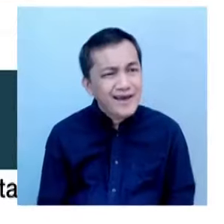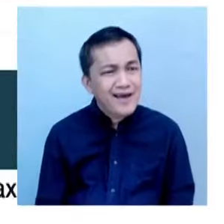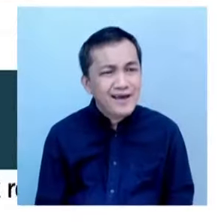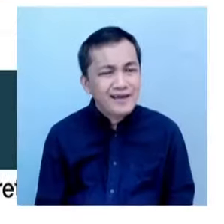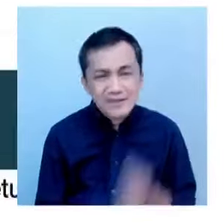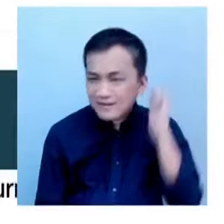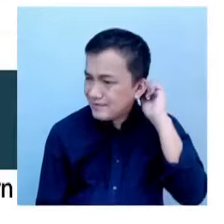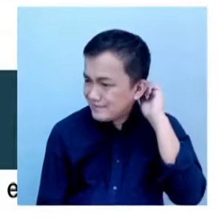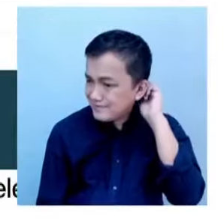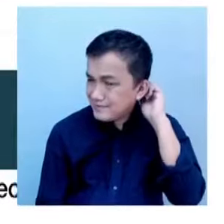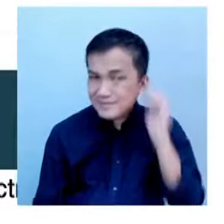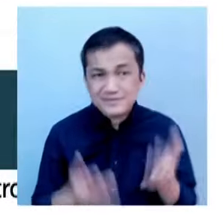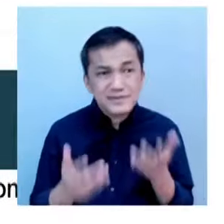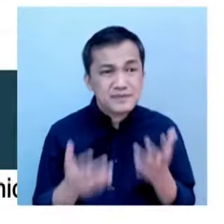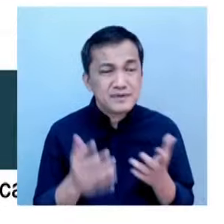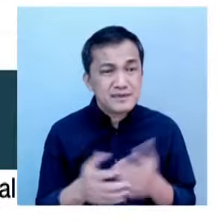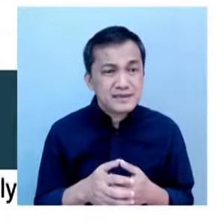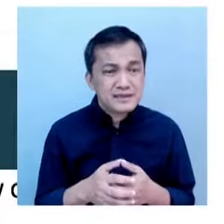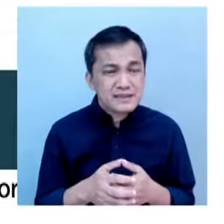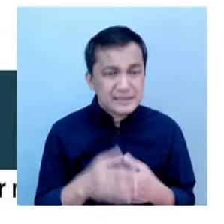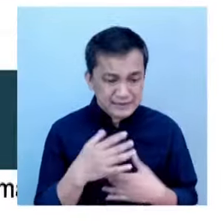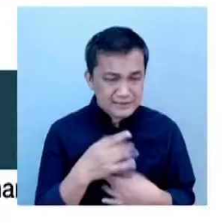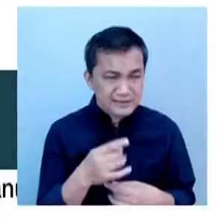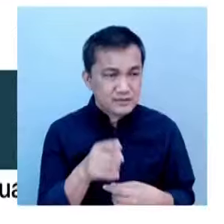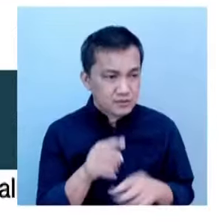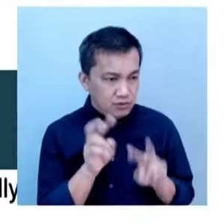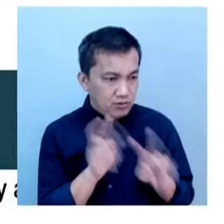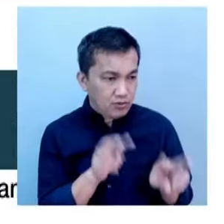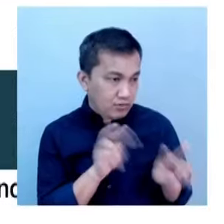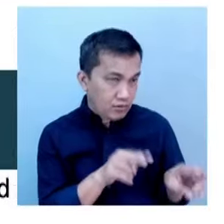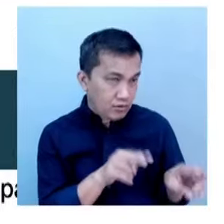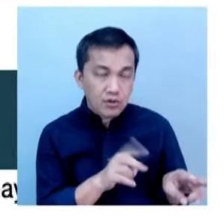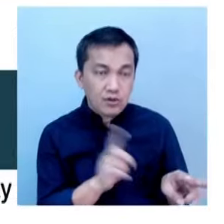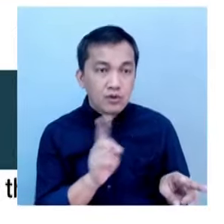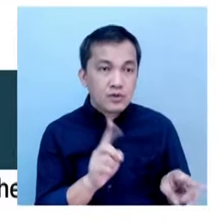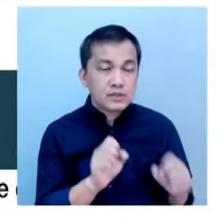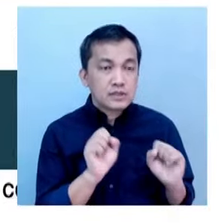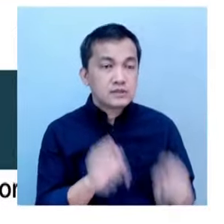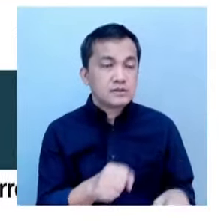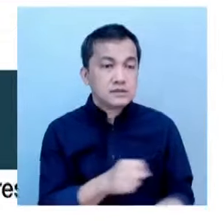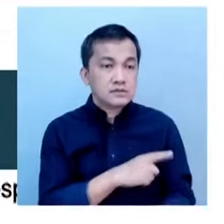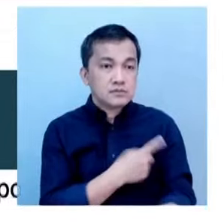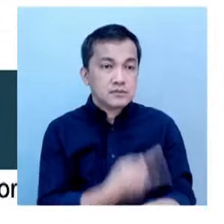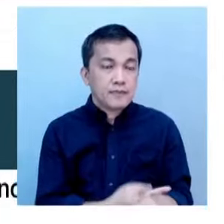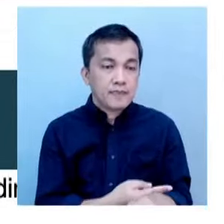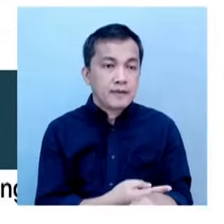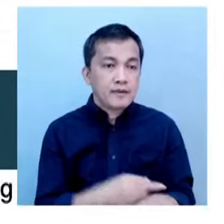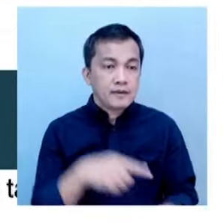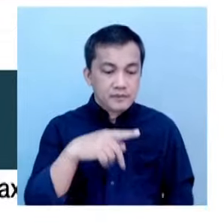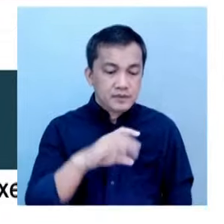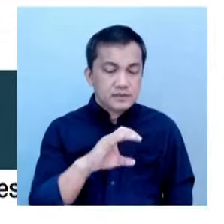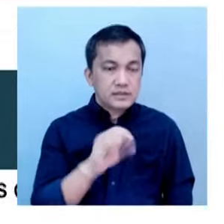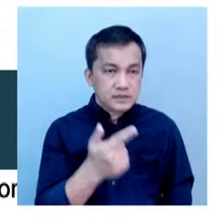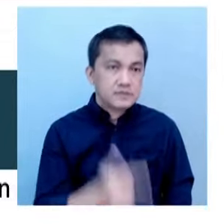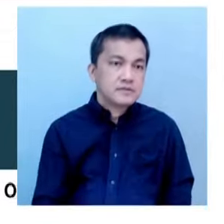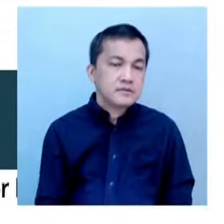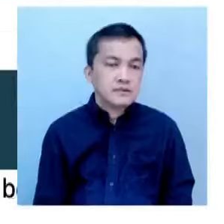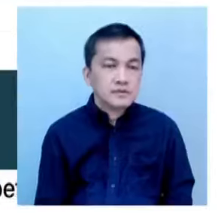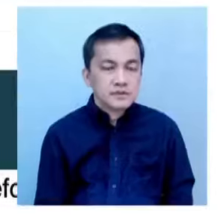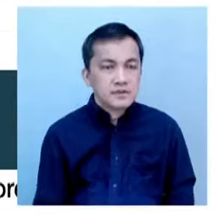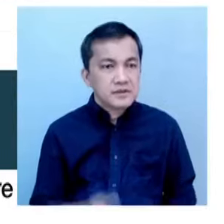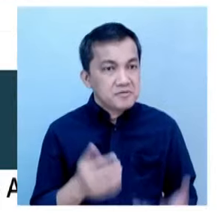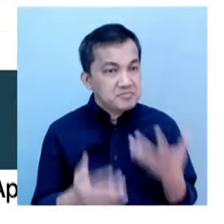actually probably are just interested to look at what is the capability of the Philippine Coast Guard,